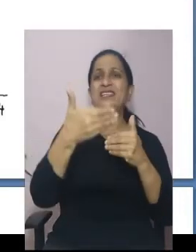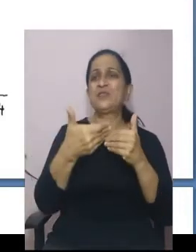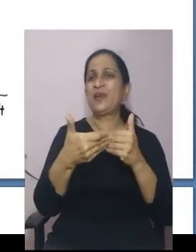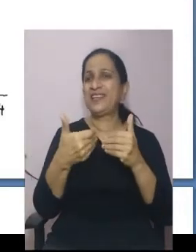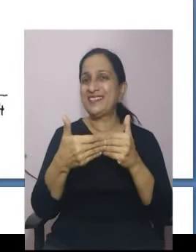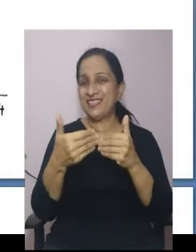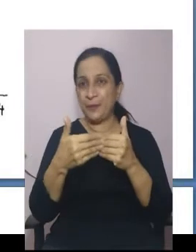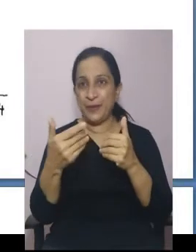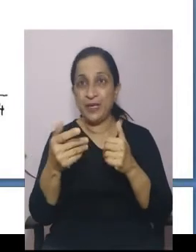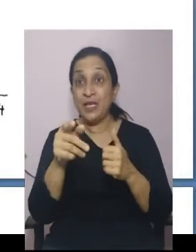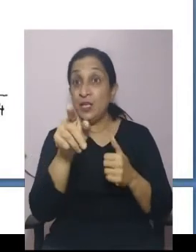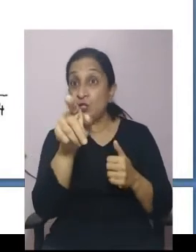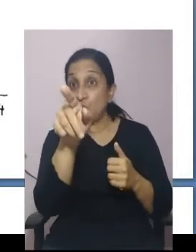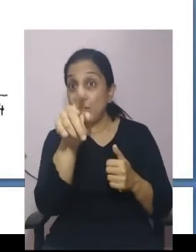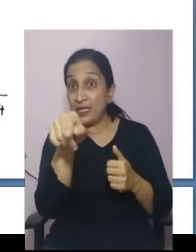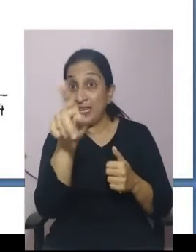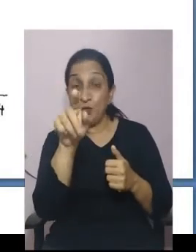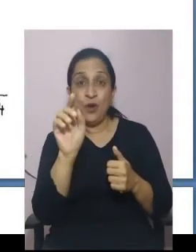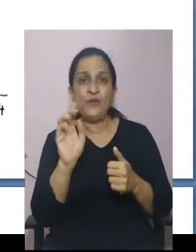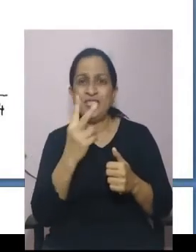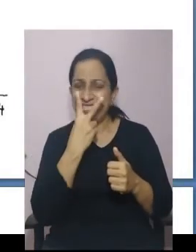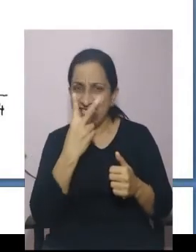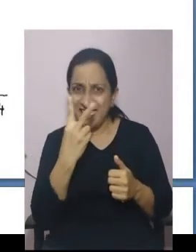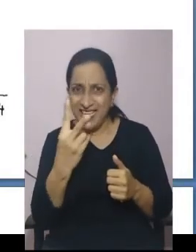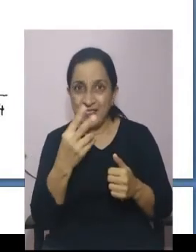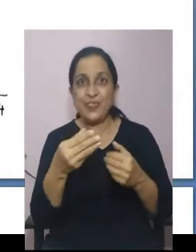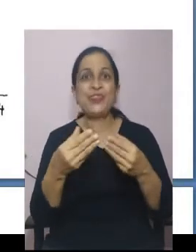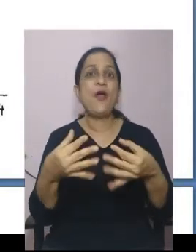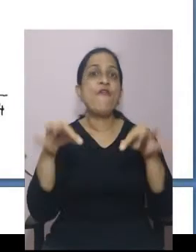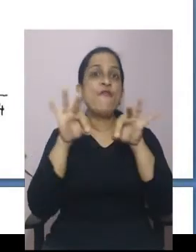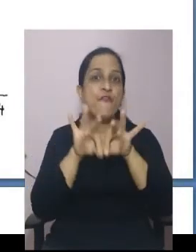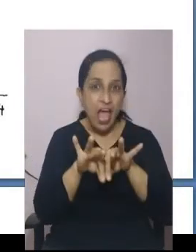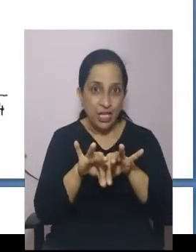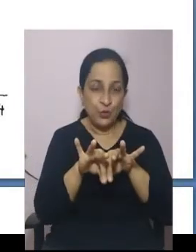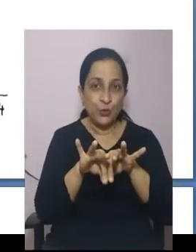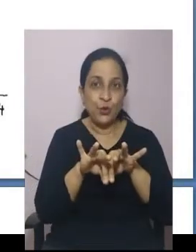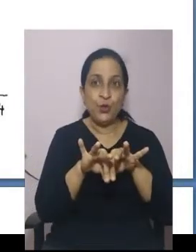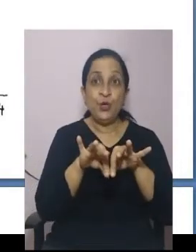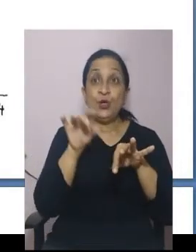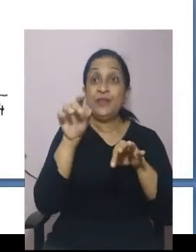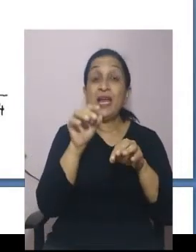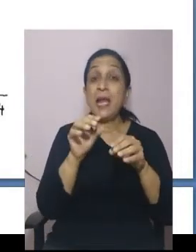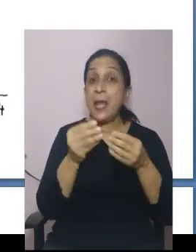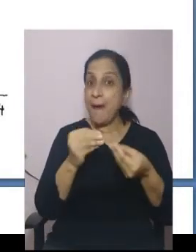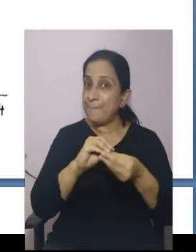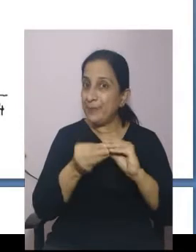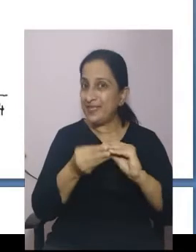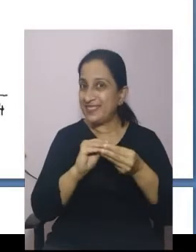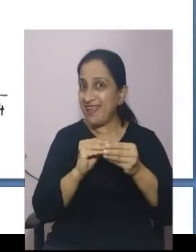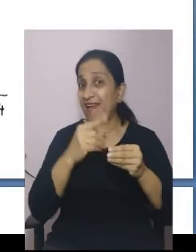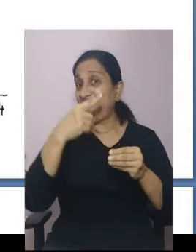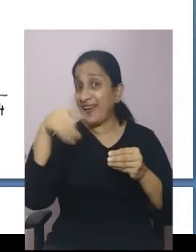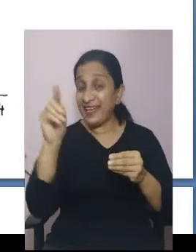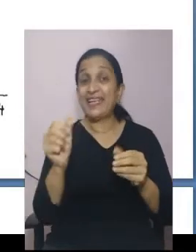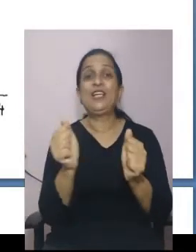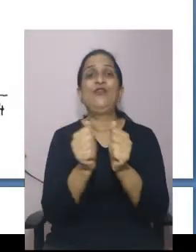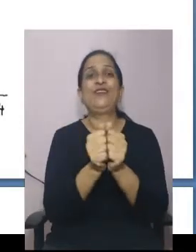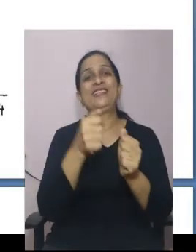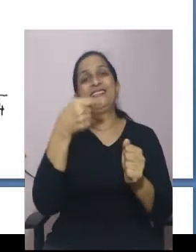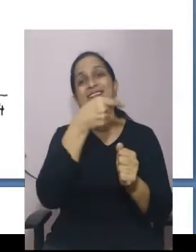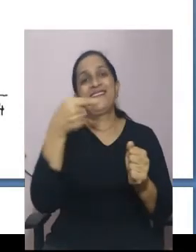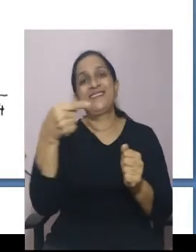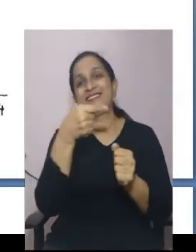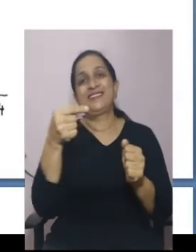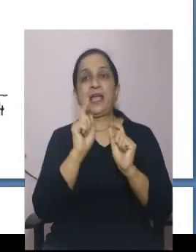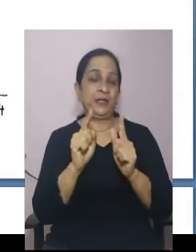Then there is 5k here and 2k here, so there is 3k, and absolute value